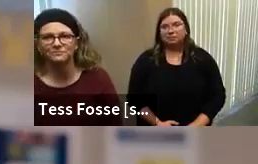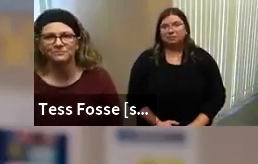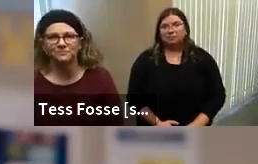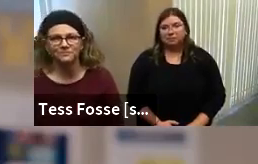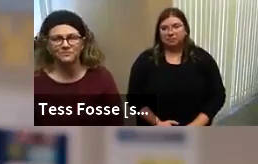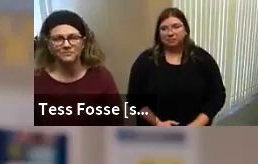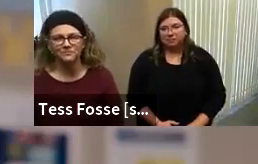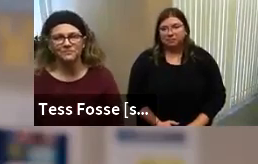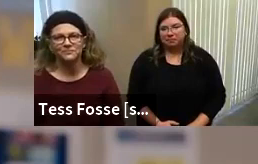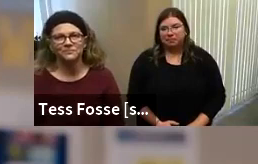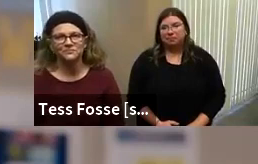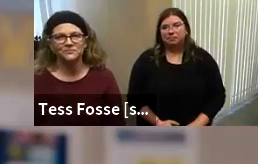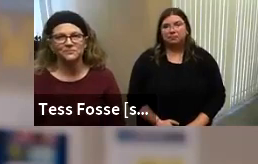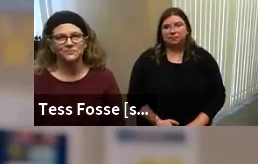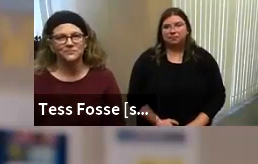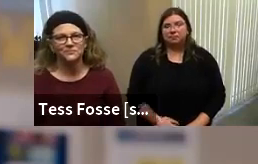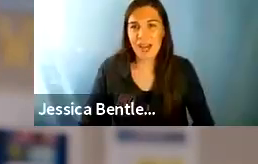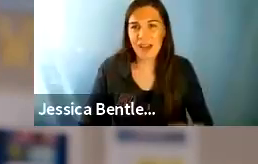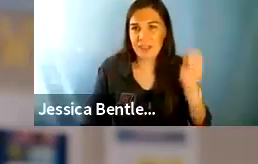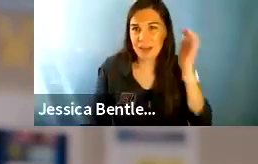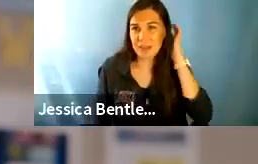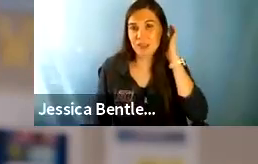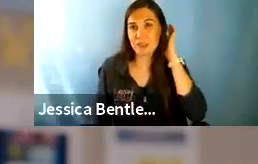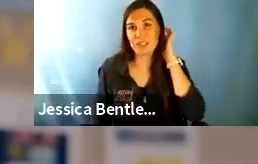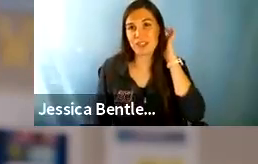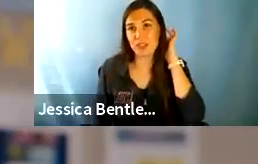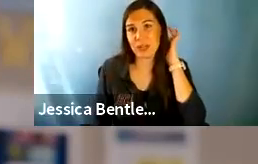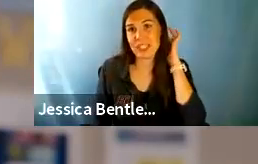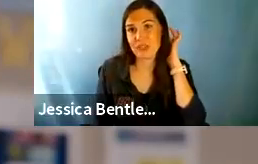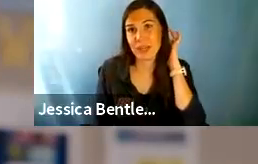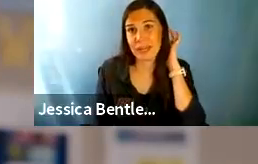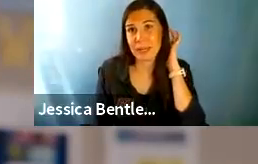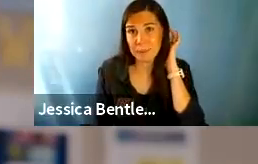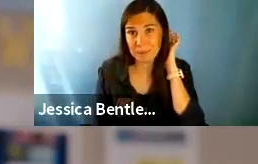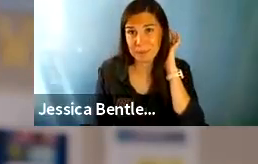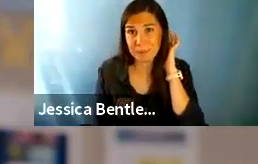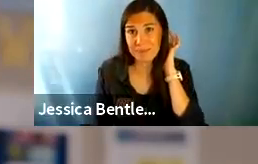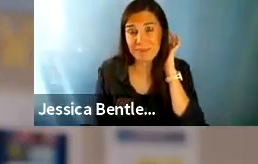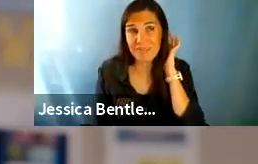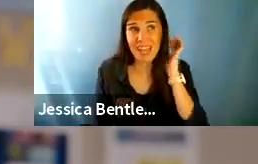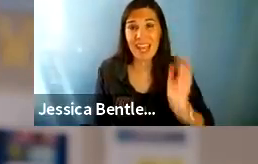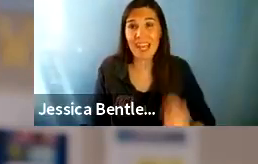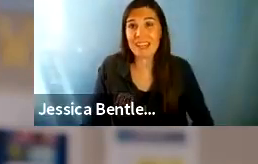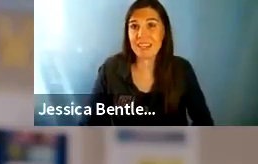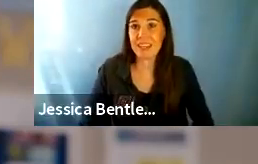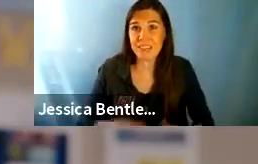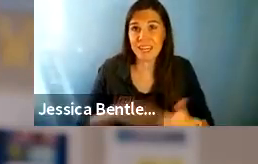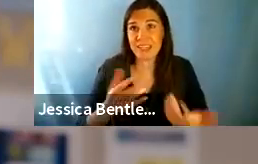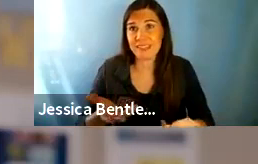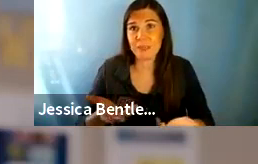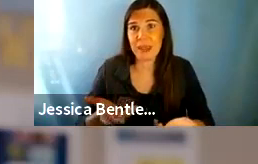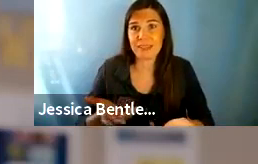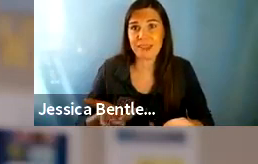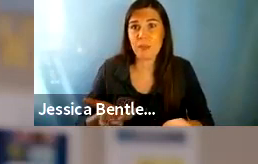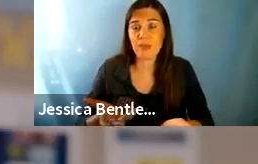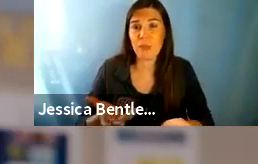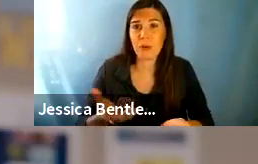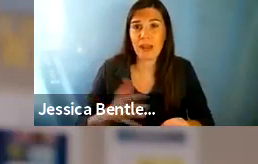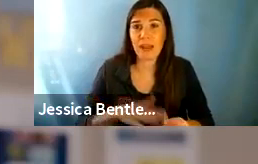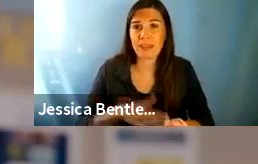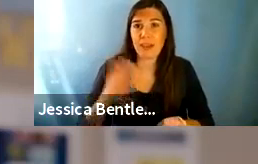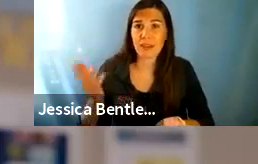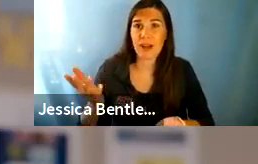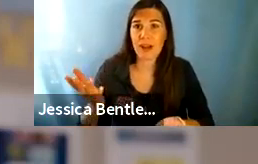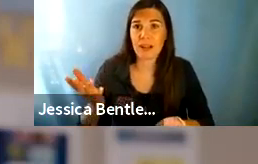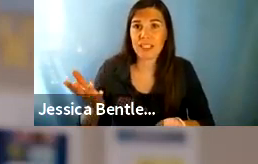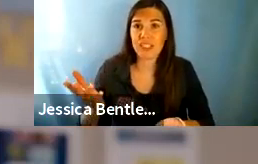here. And we have students who transfer in, and they've taken some ASL before